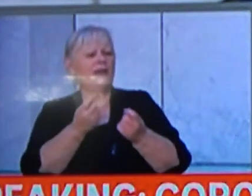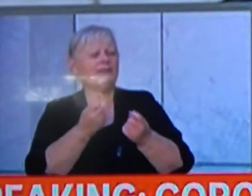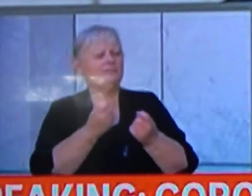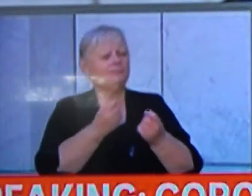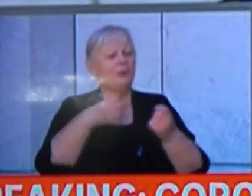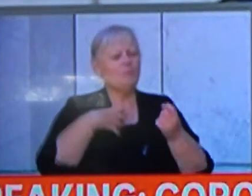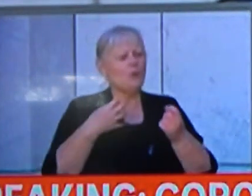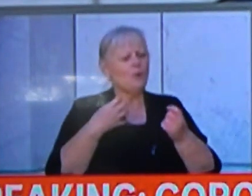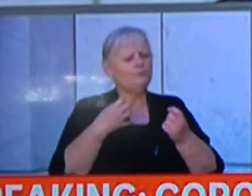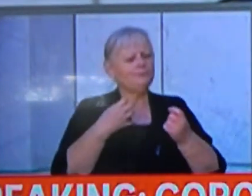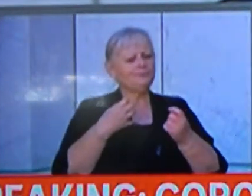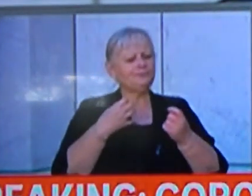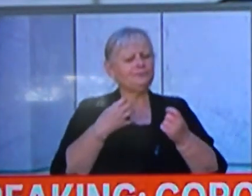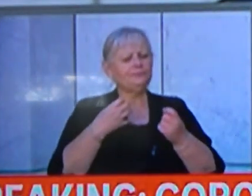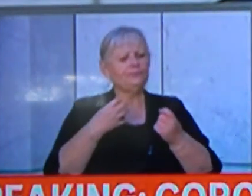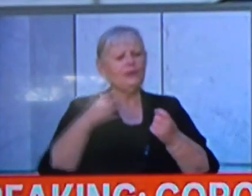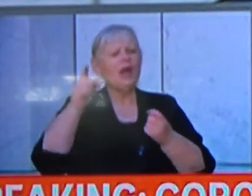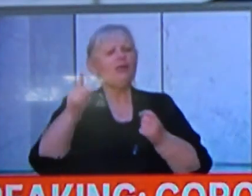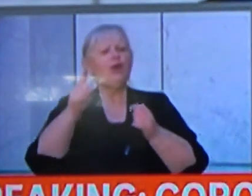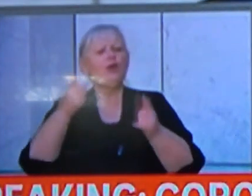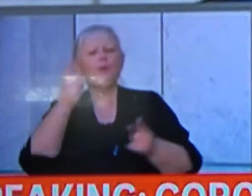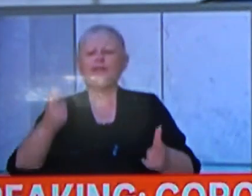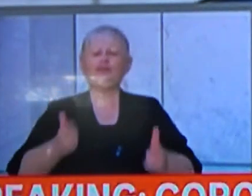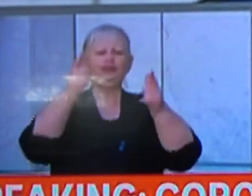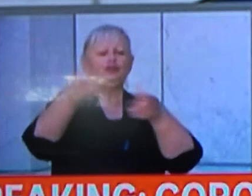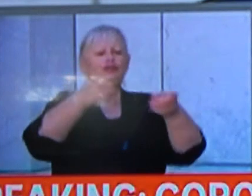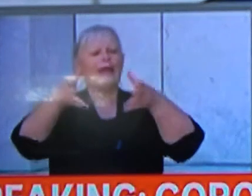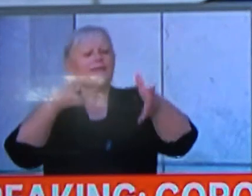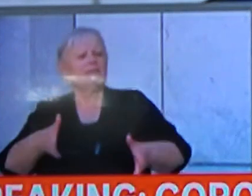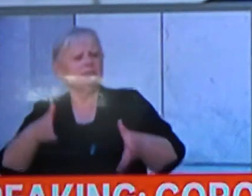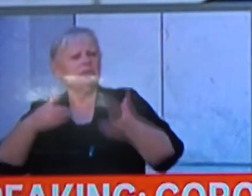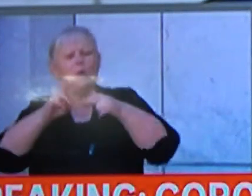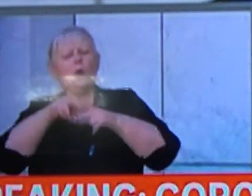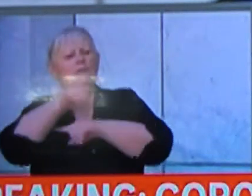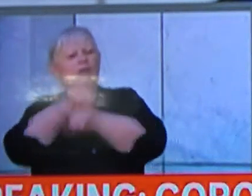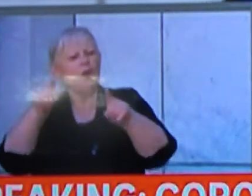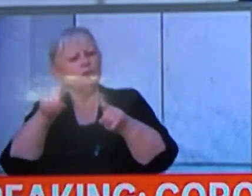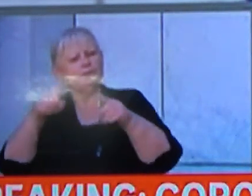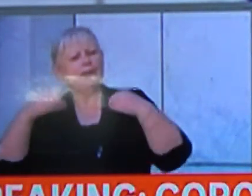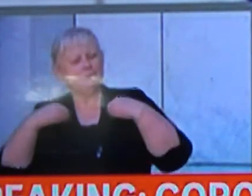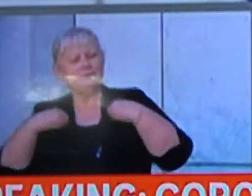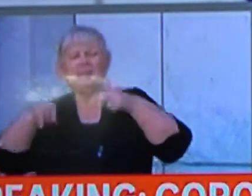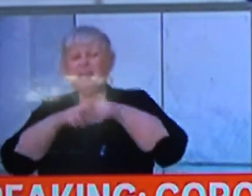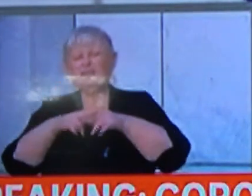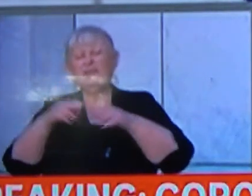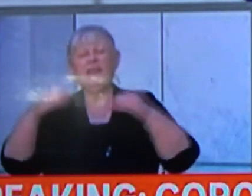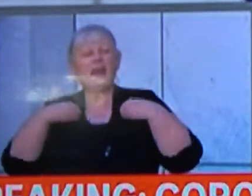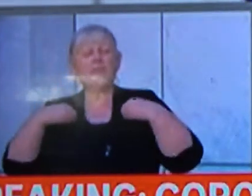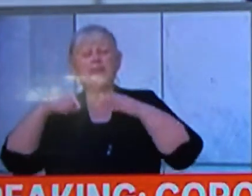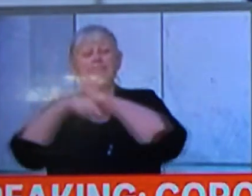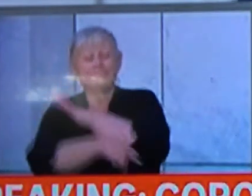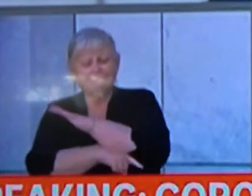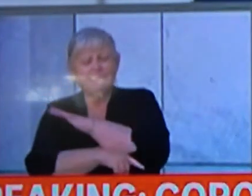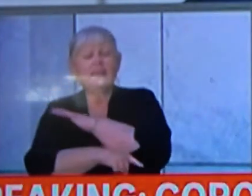for directors from personal liability where the company is trading while insolvent.